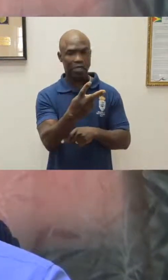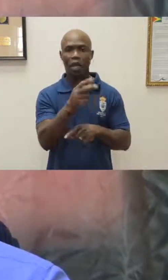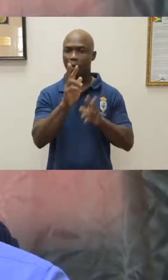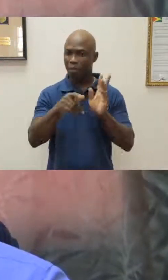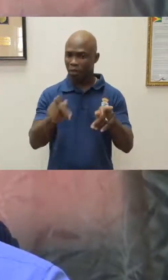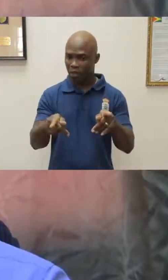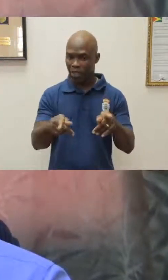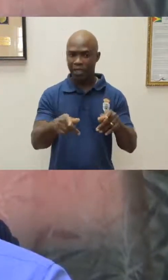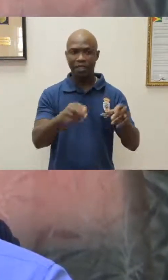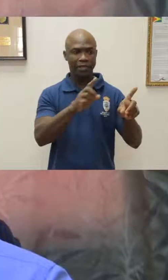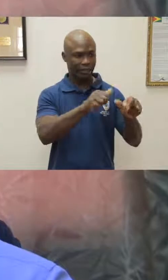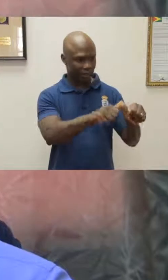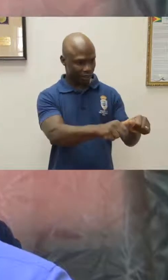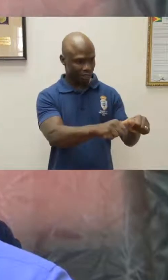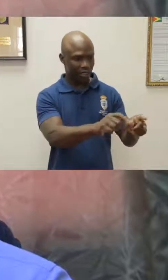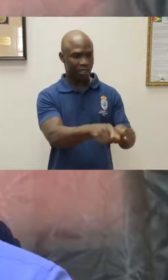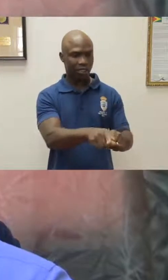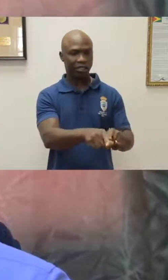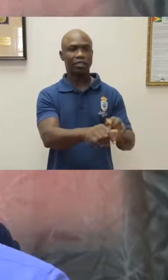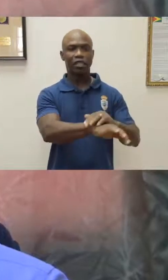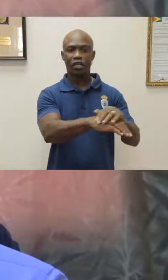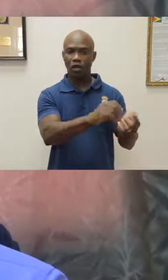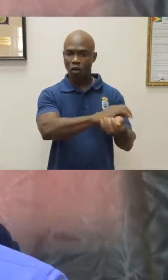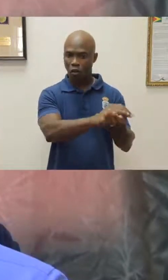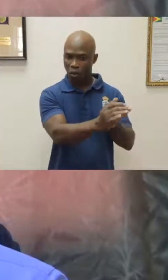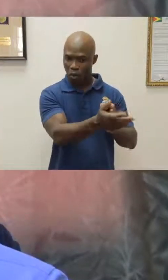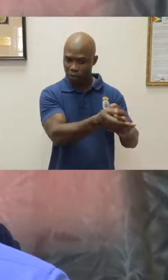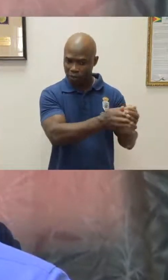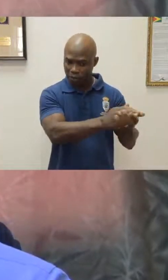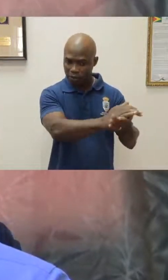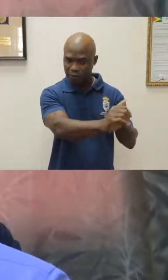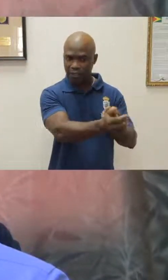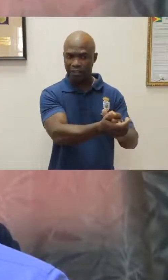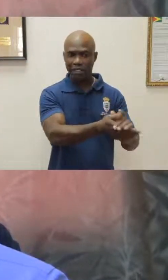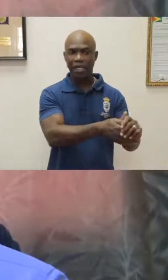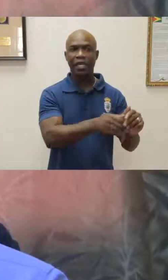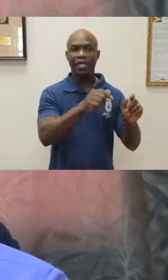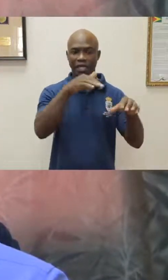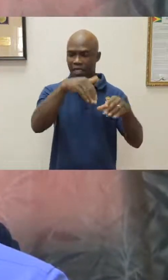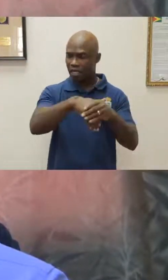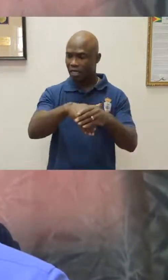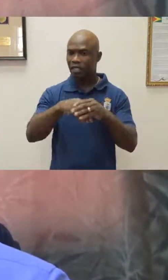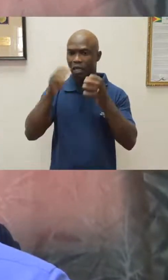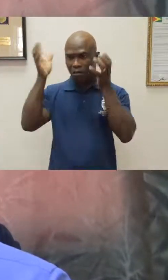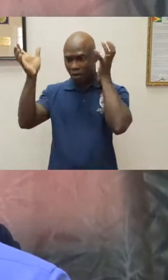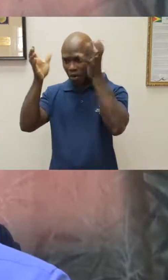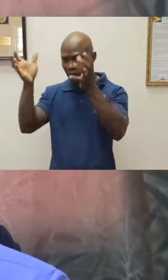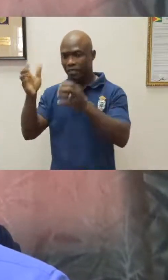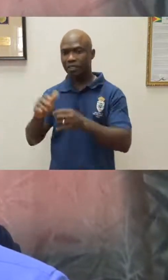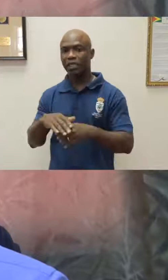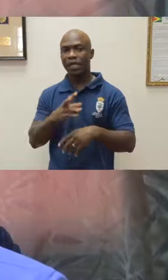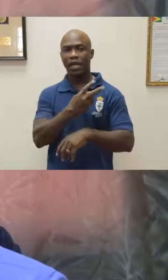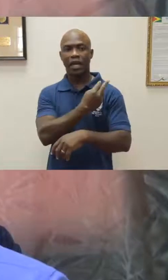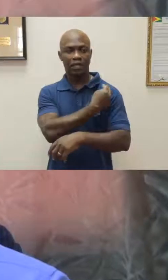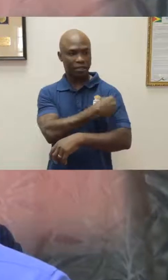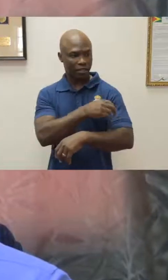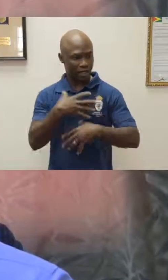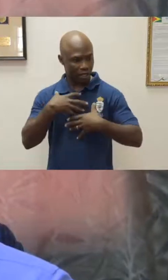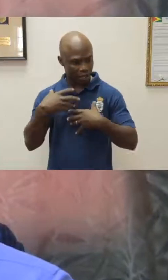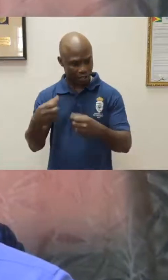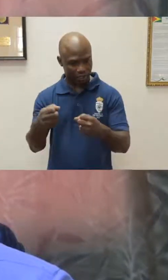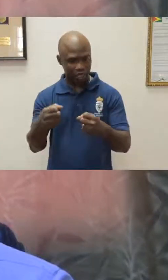bi-weekly sanitization of markets, health institutions, and public offices. Use of the face